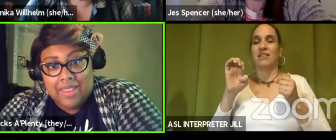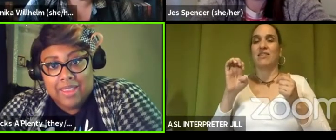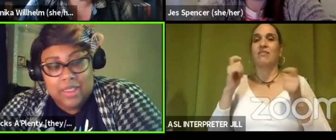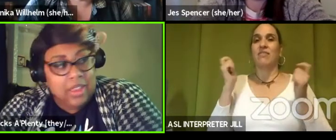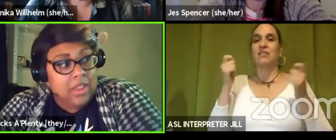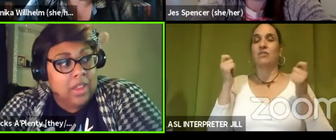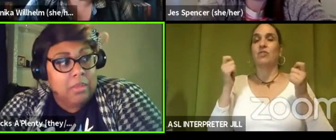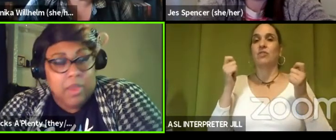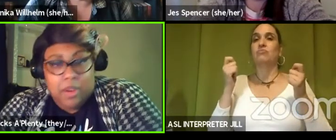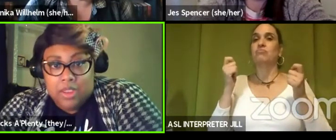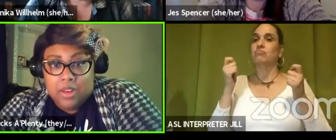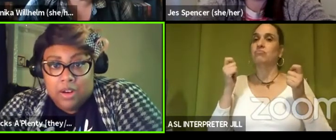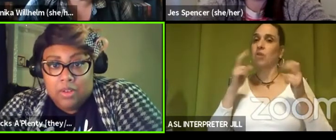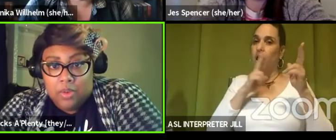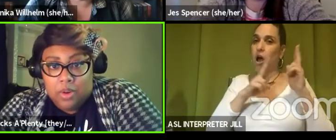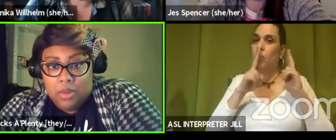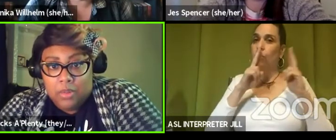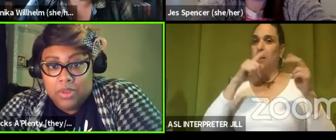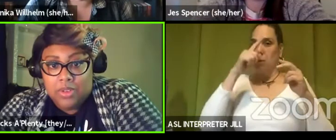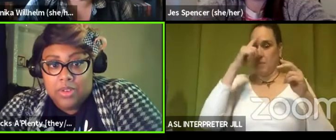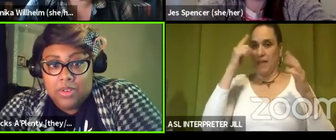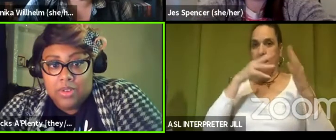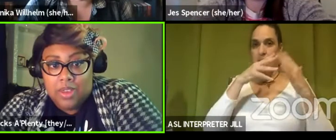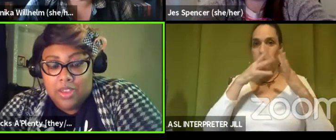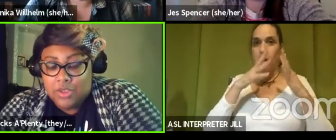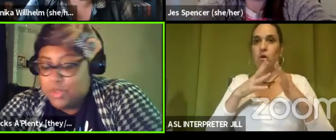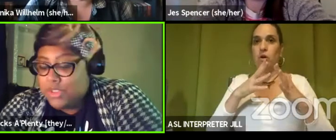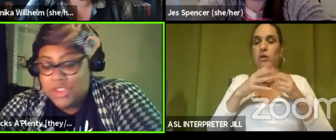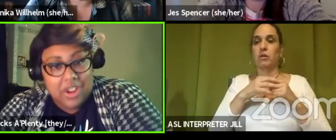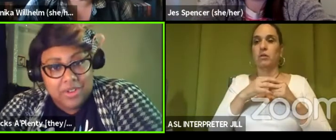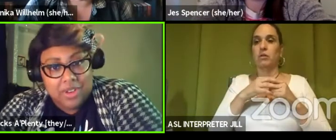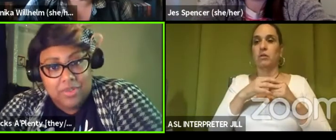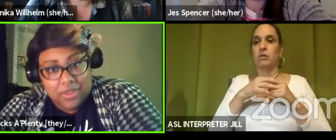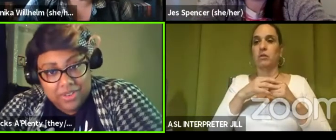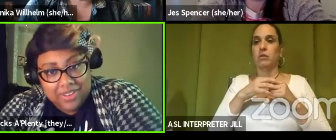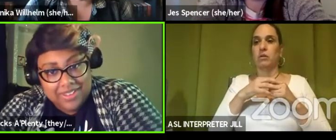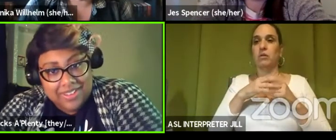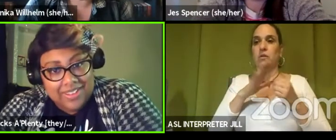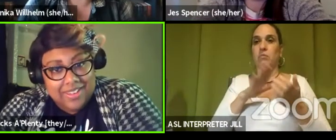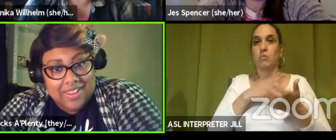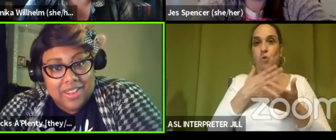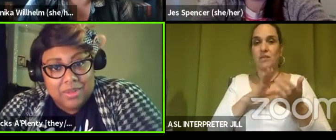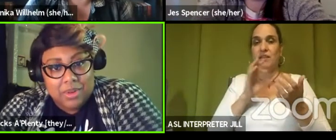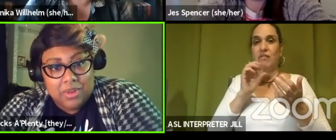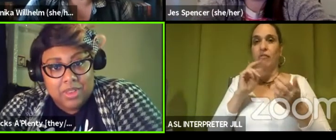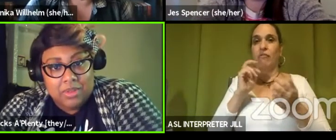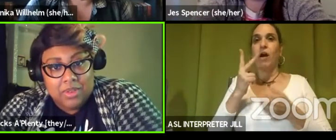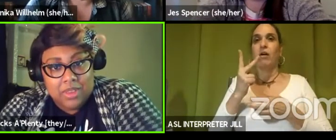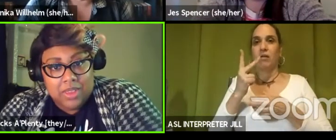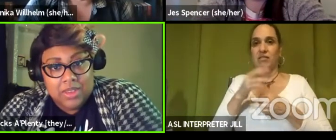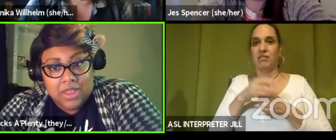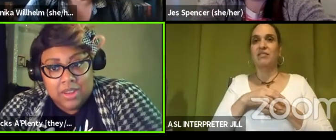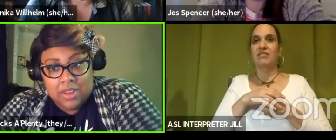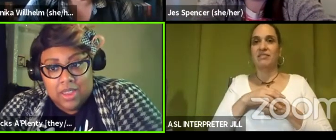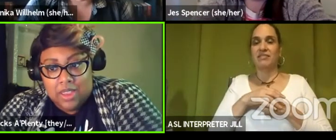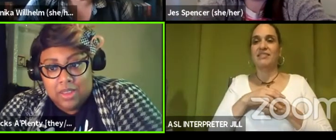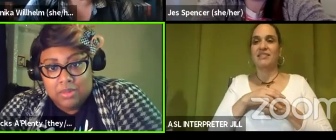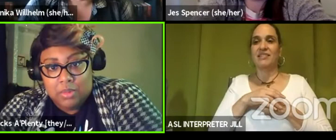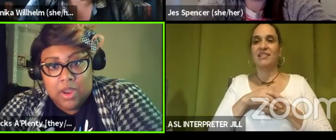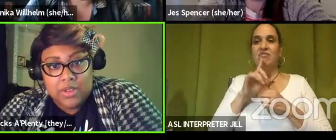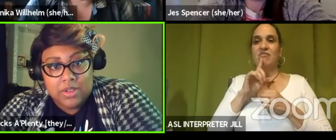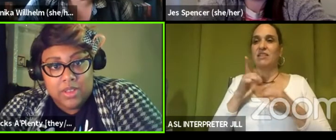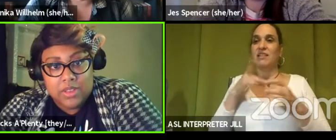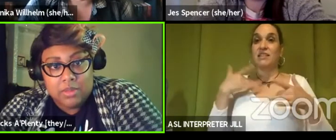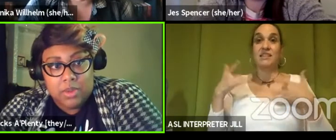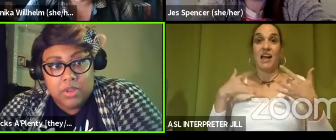the Black American art form, music genre funk. And we're really, really excited, and